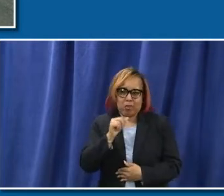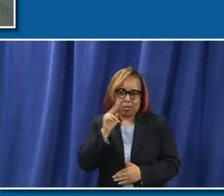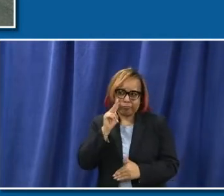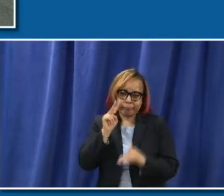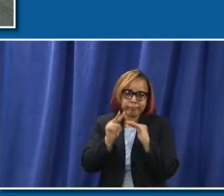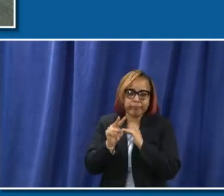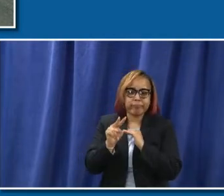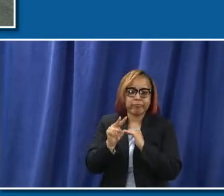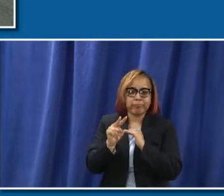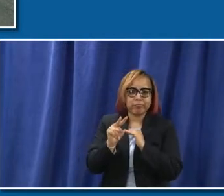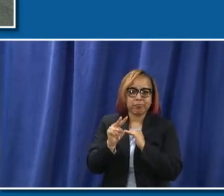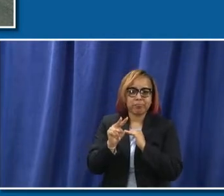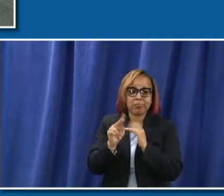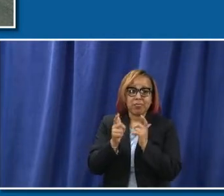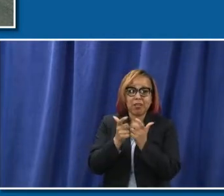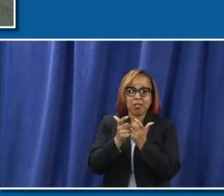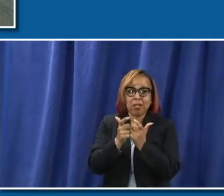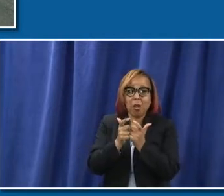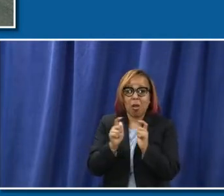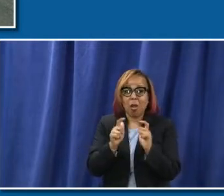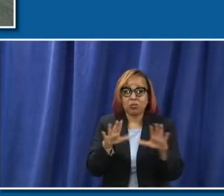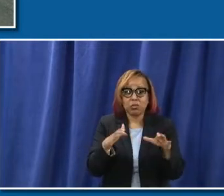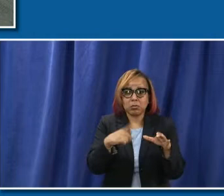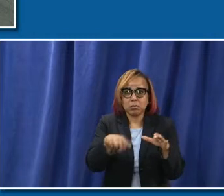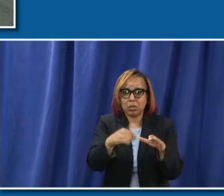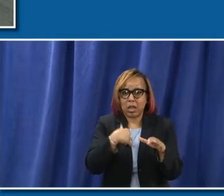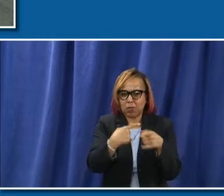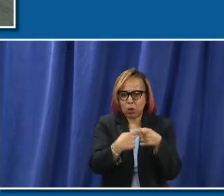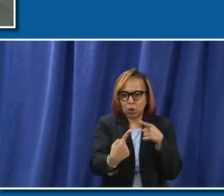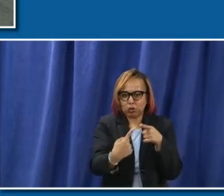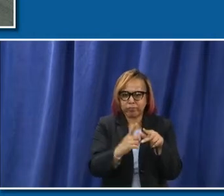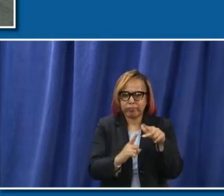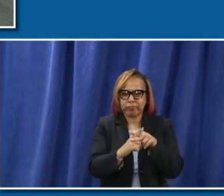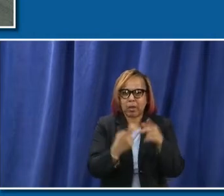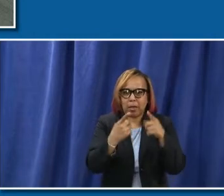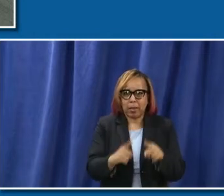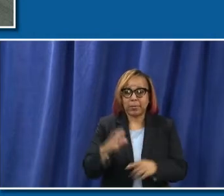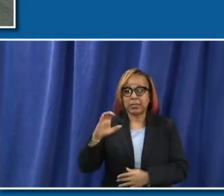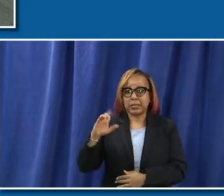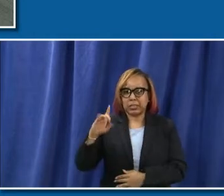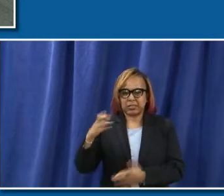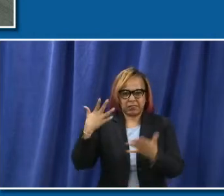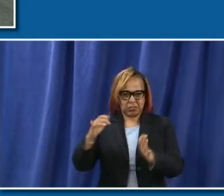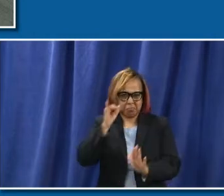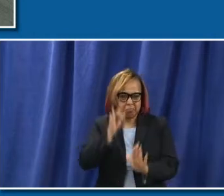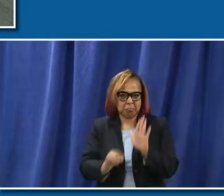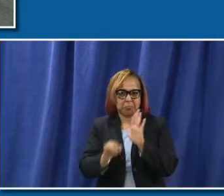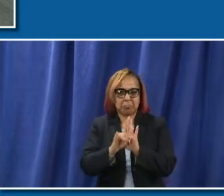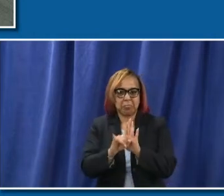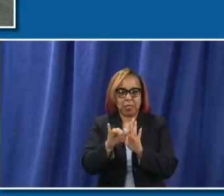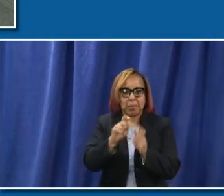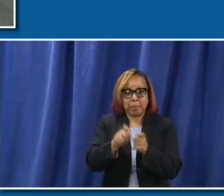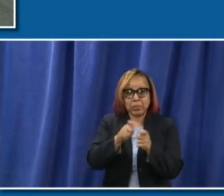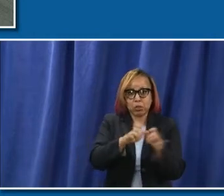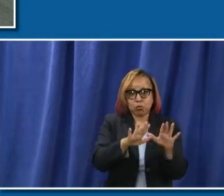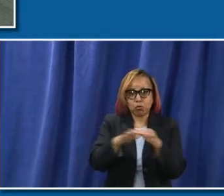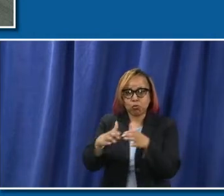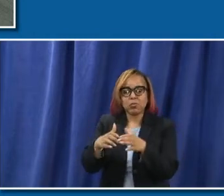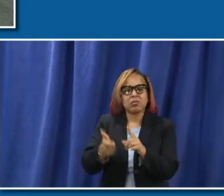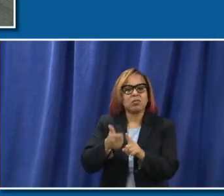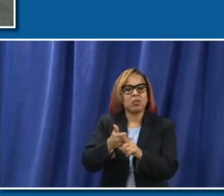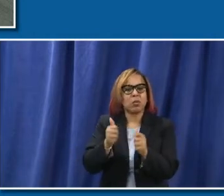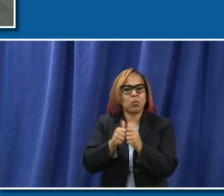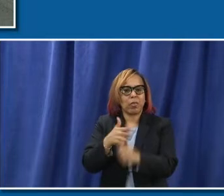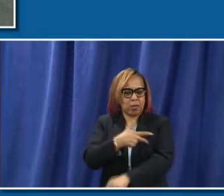forecasting a large segment to have allergic reactions, and CDC has identified those particular groups, especially with